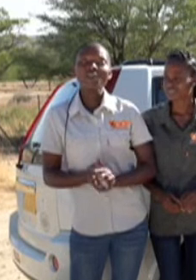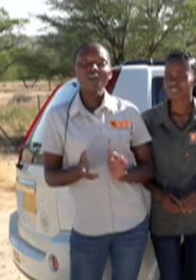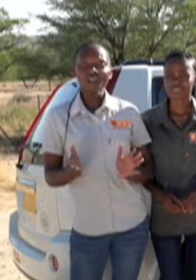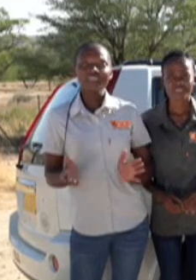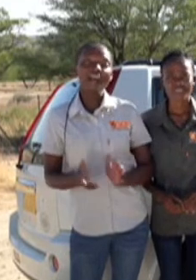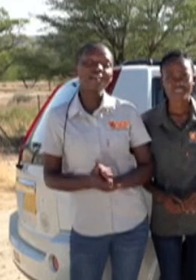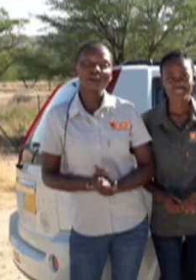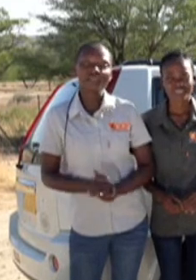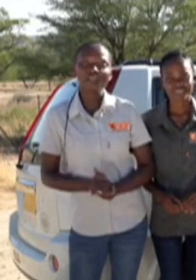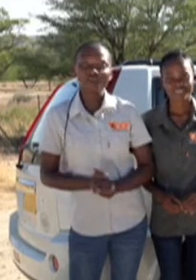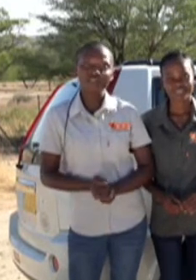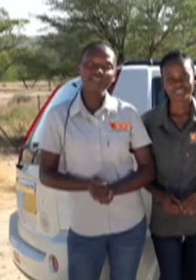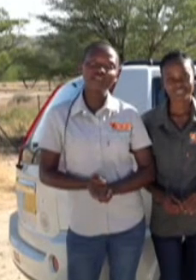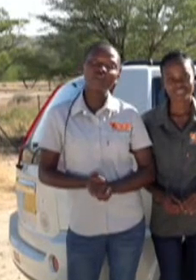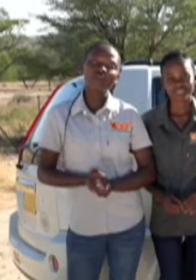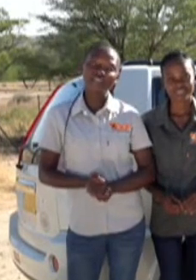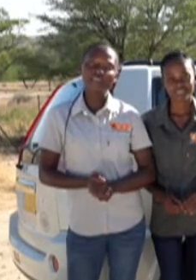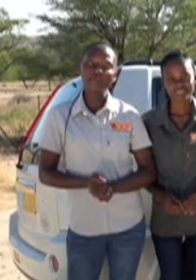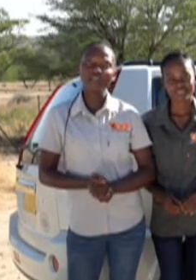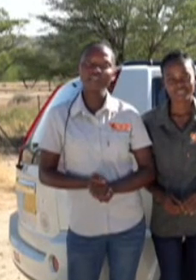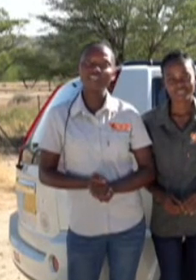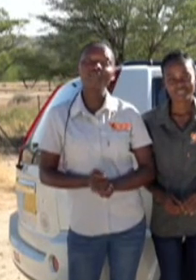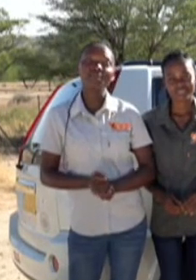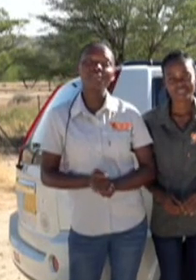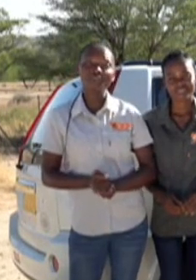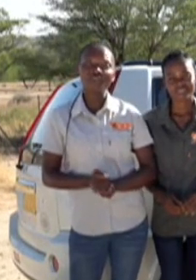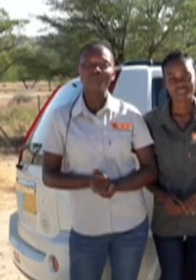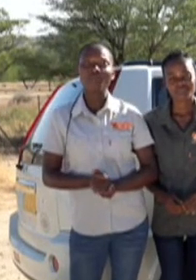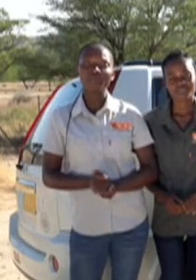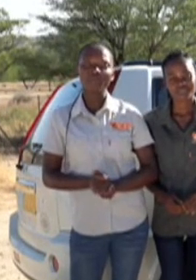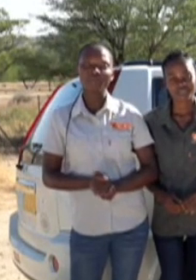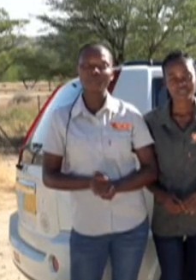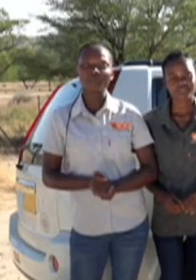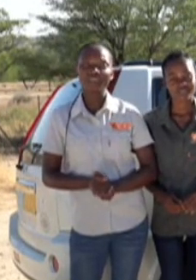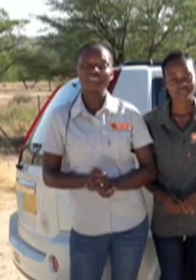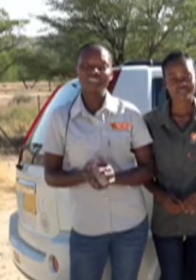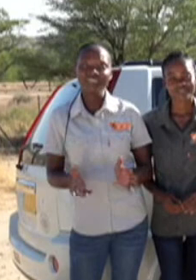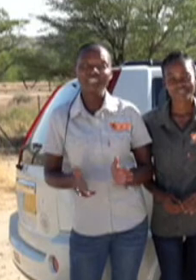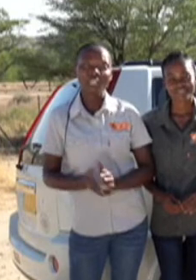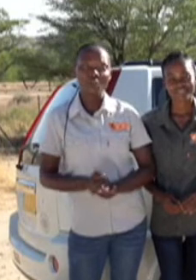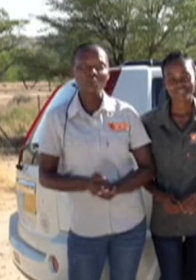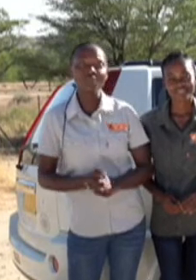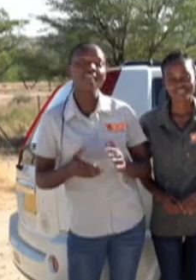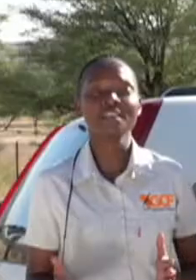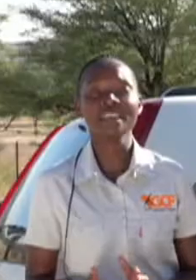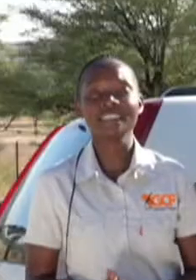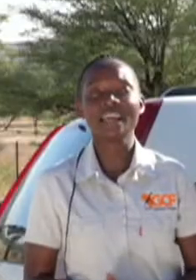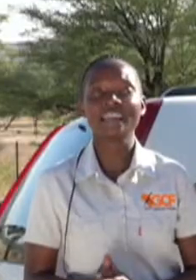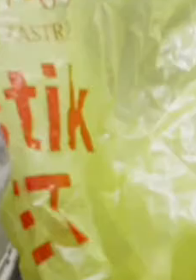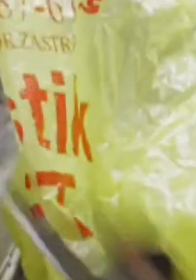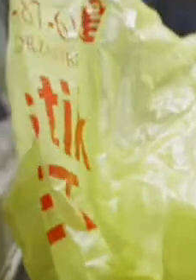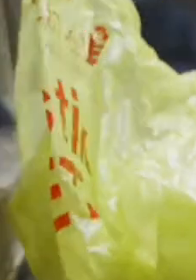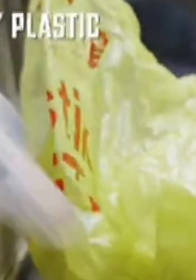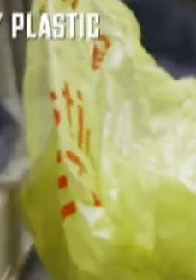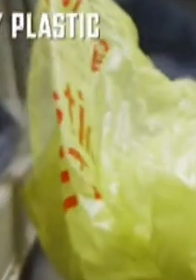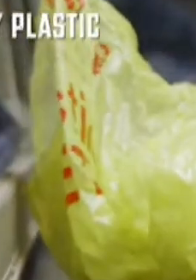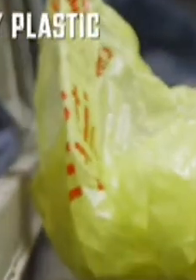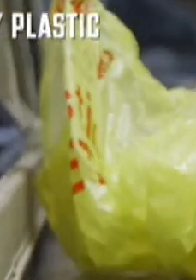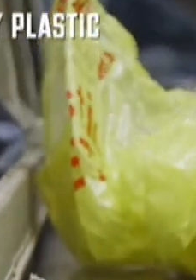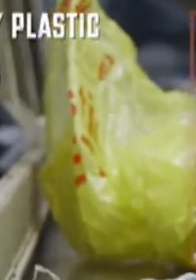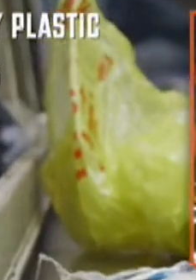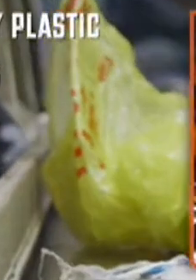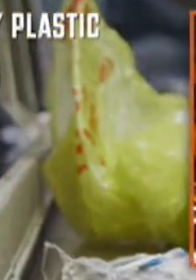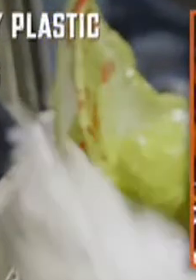Waste is all the unwanted objects or materials that have been thrown away by people. And this includes things like empty